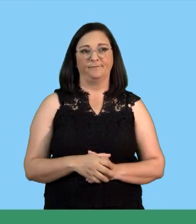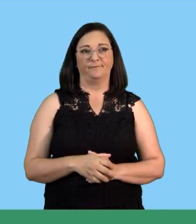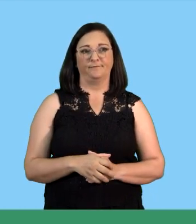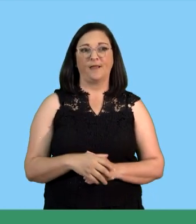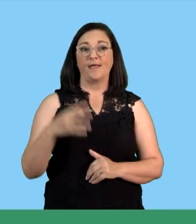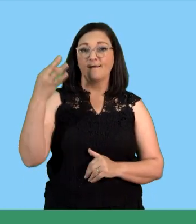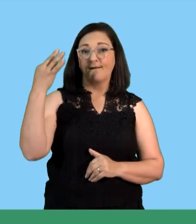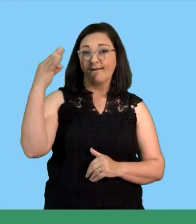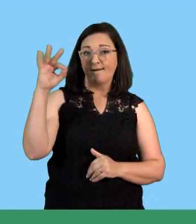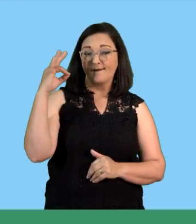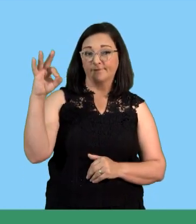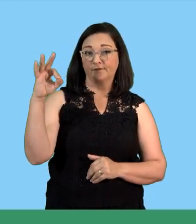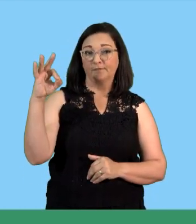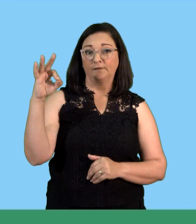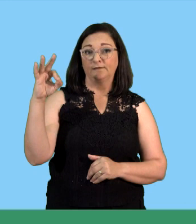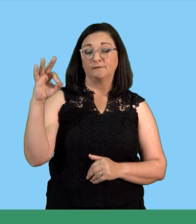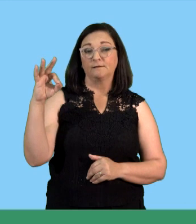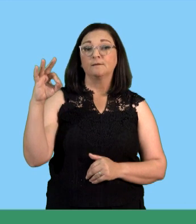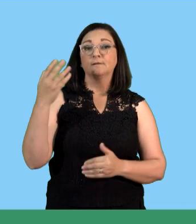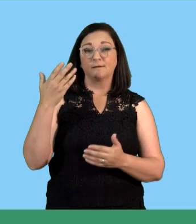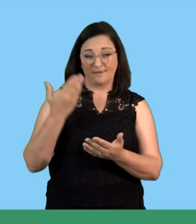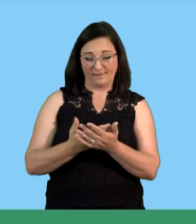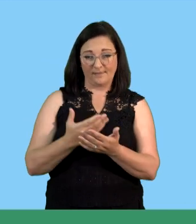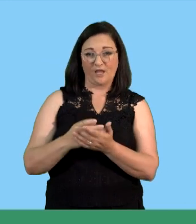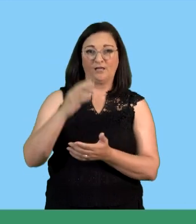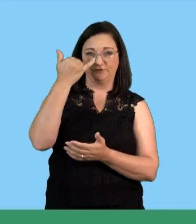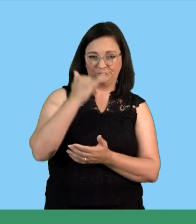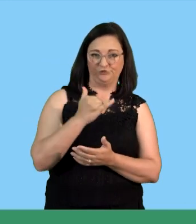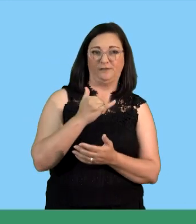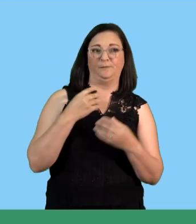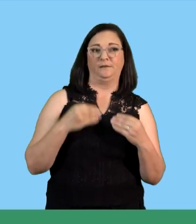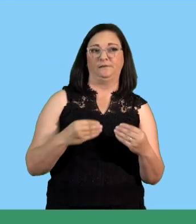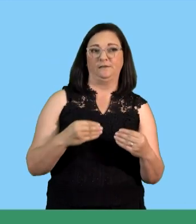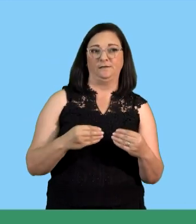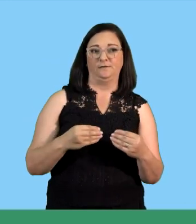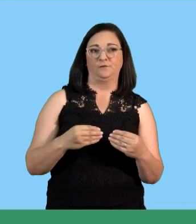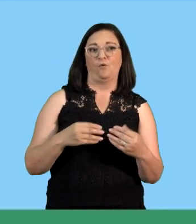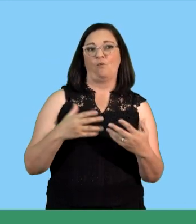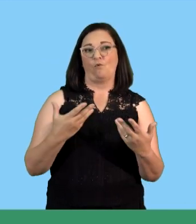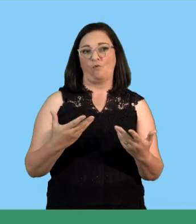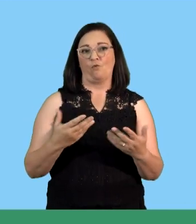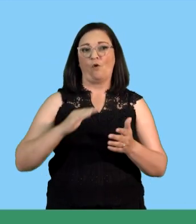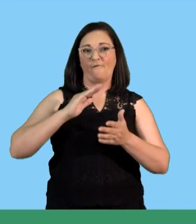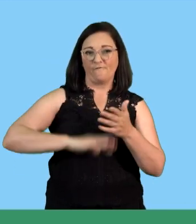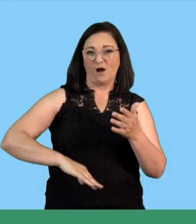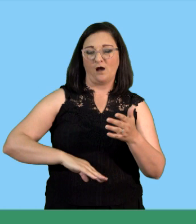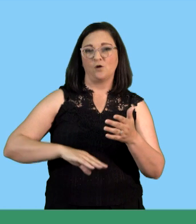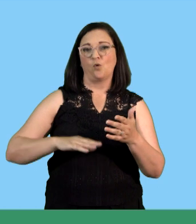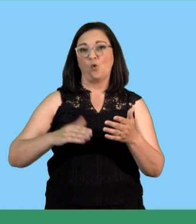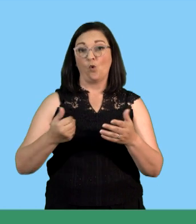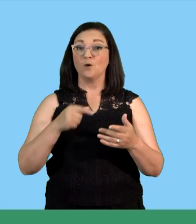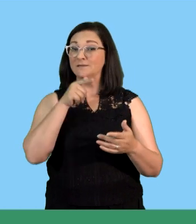to face. Government agencies may conduct audits or enact fines or even dissolve